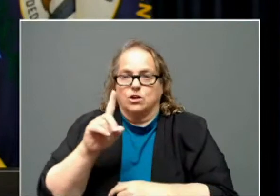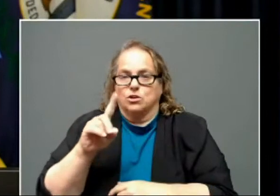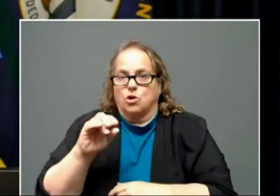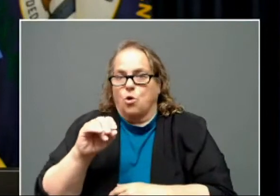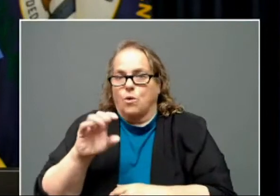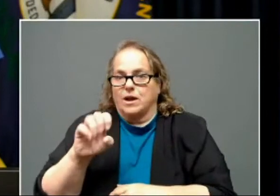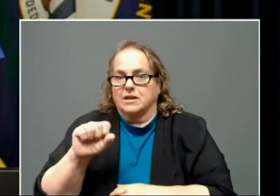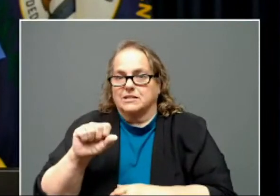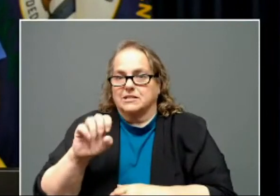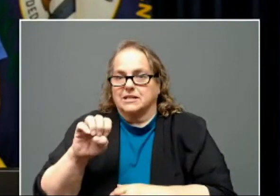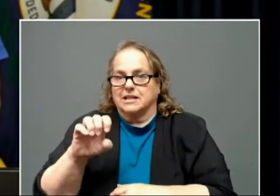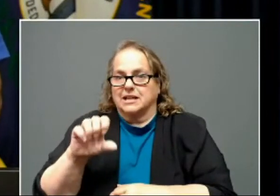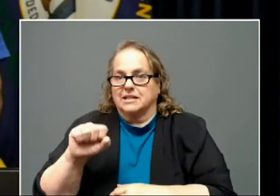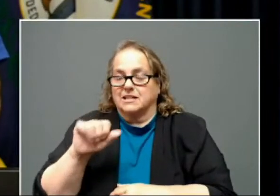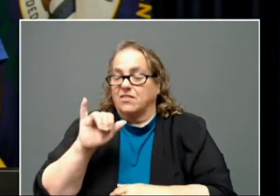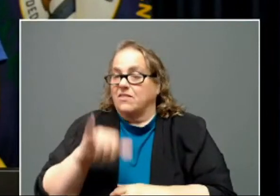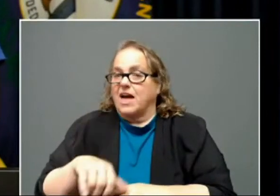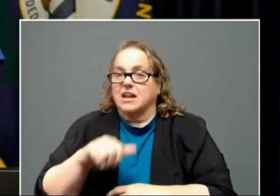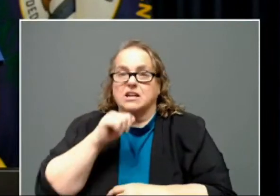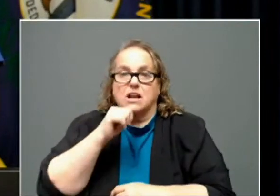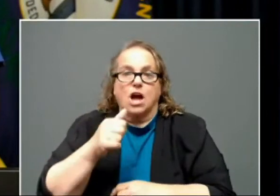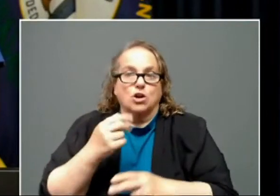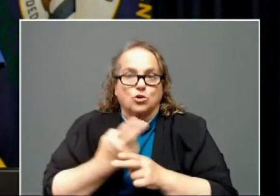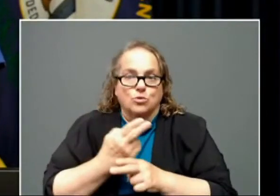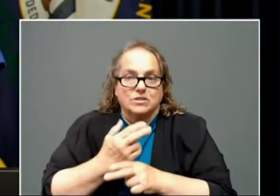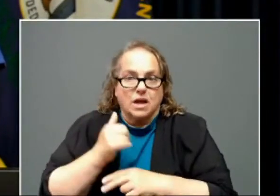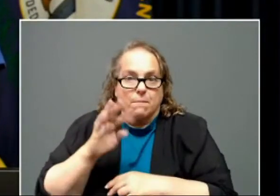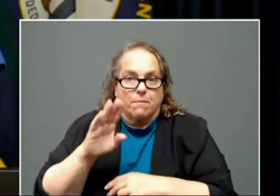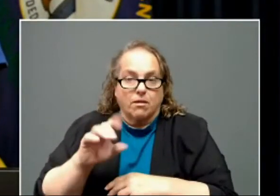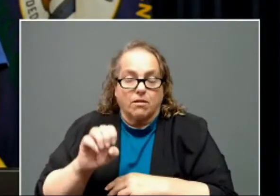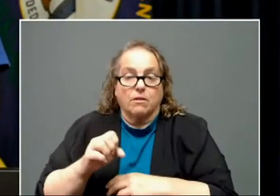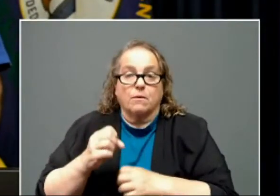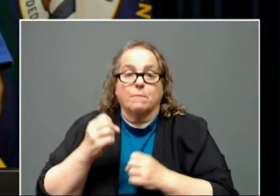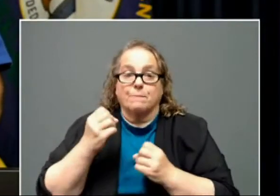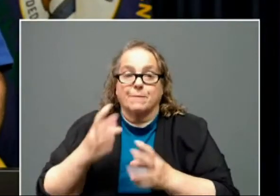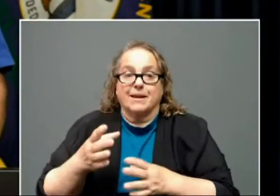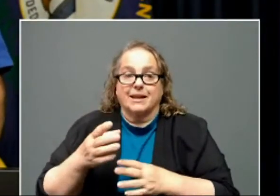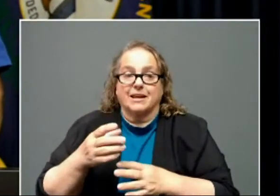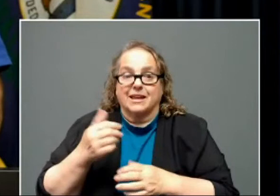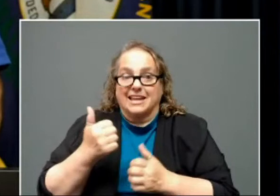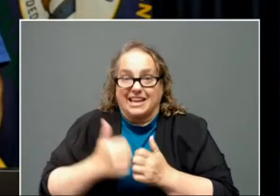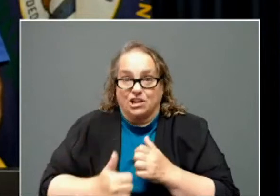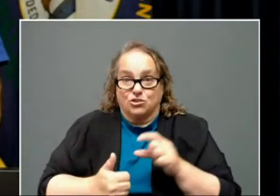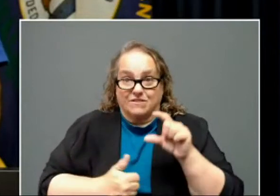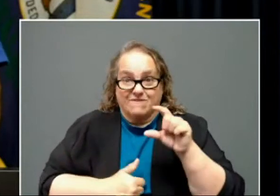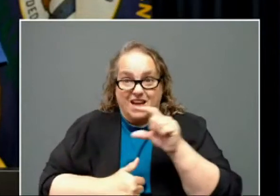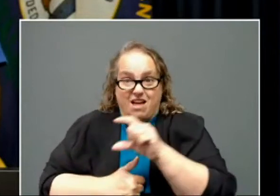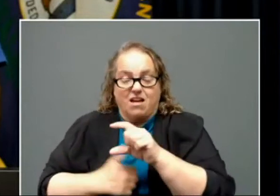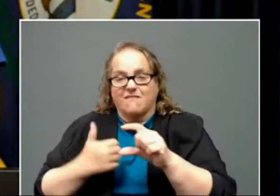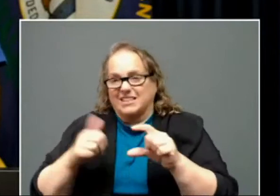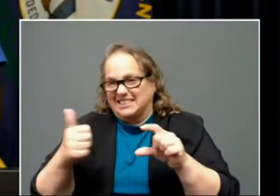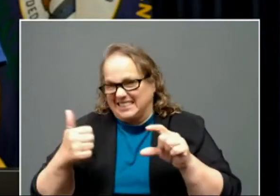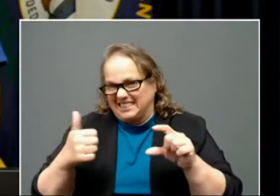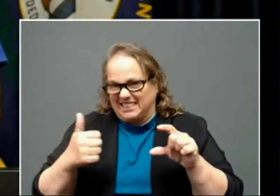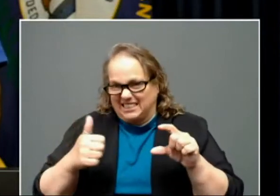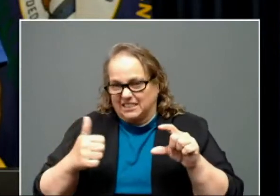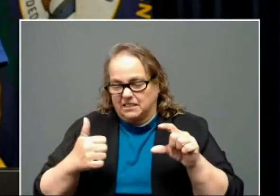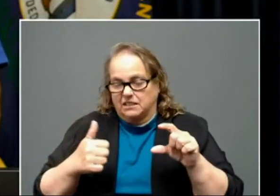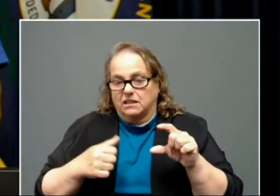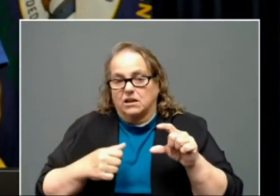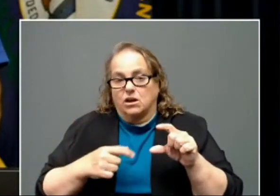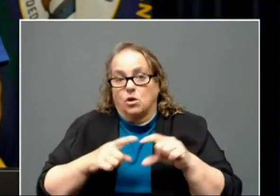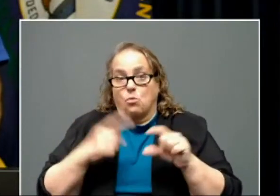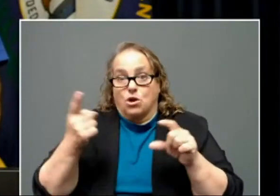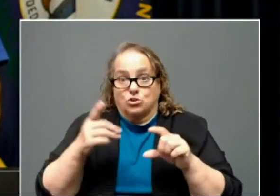ultimately not usable. A lot of those can be, each vial will have, say, 10. And once you open